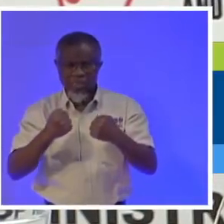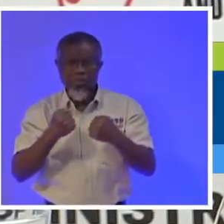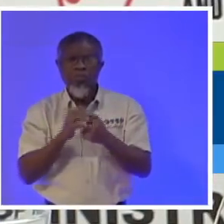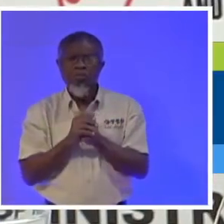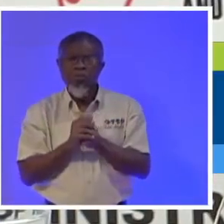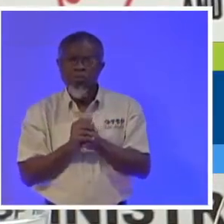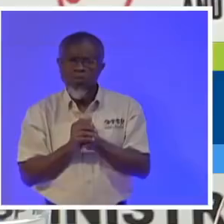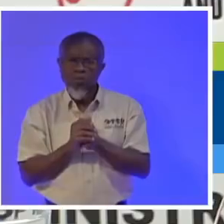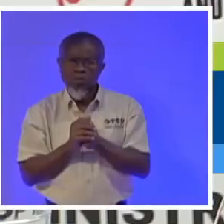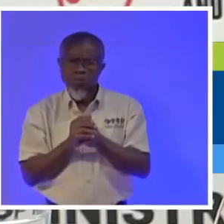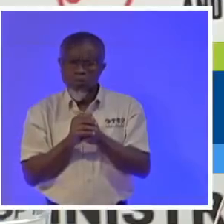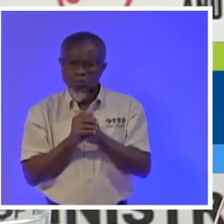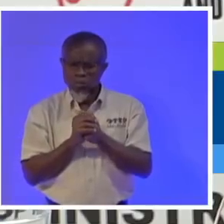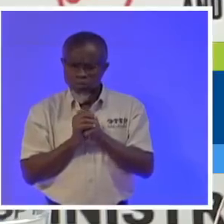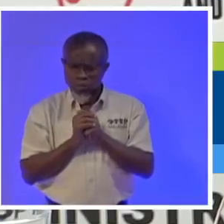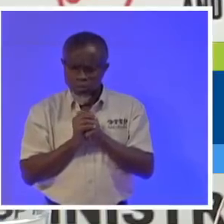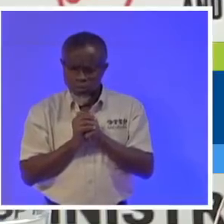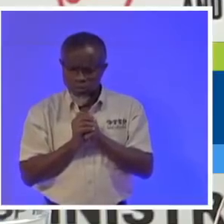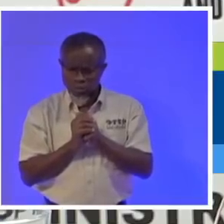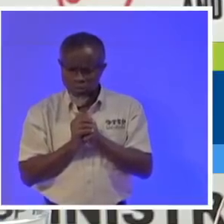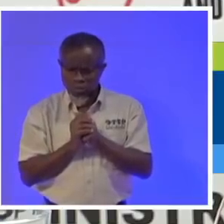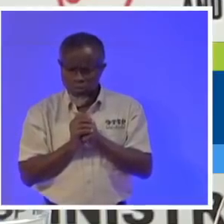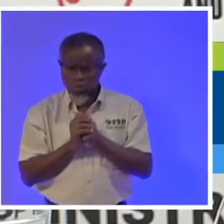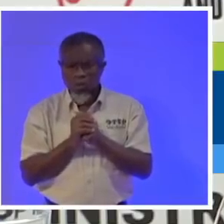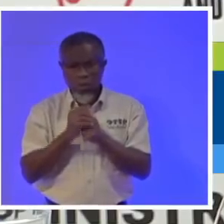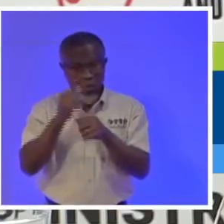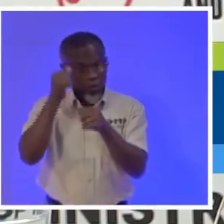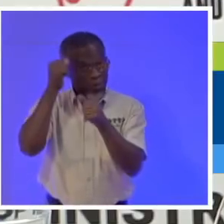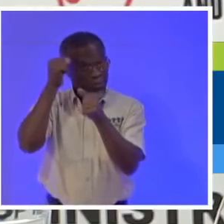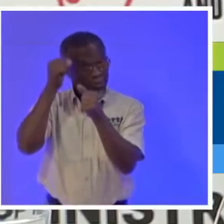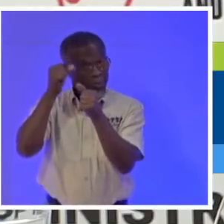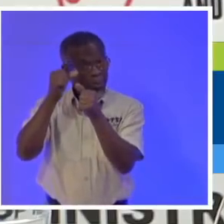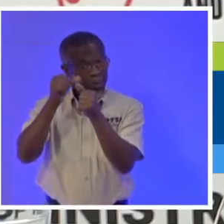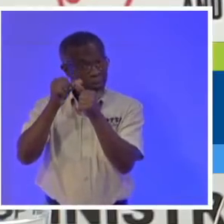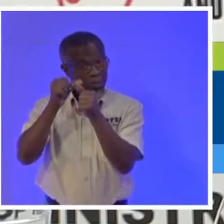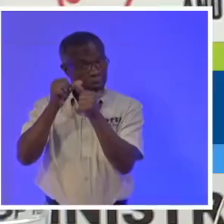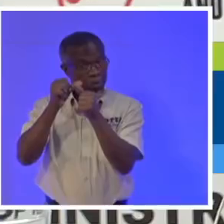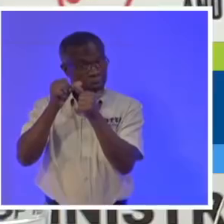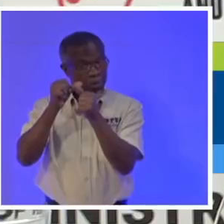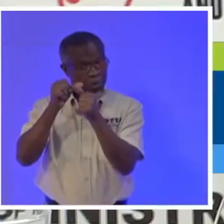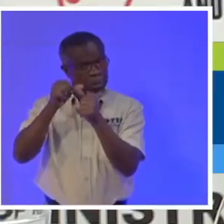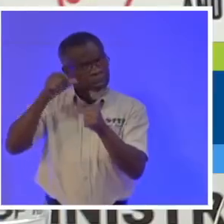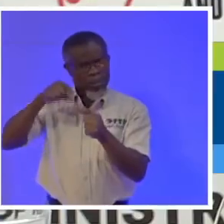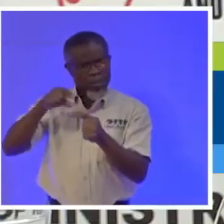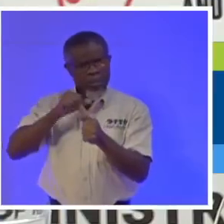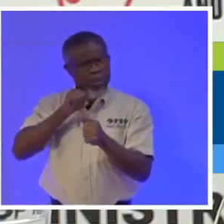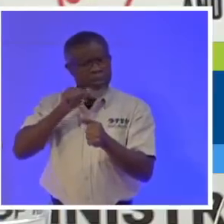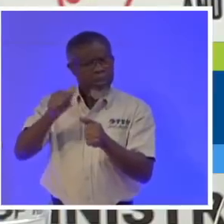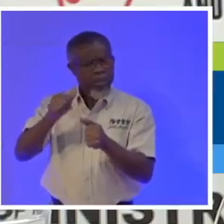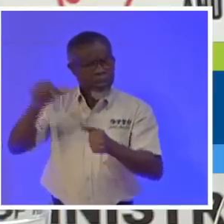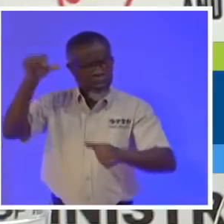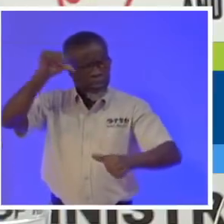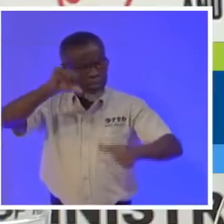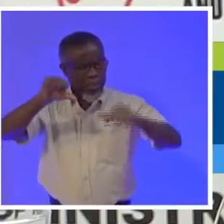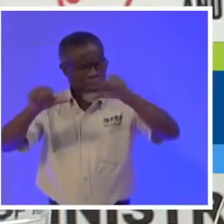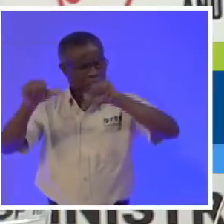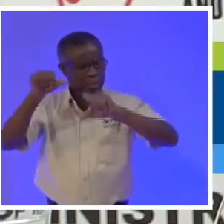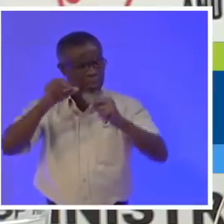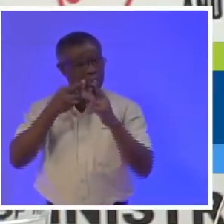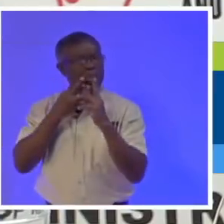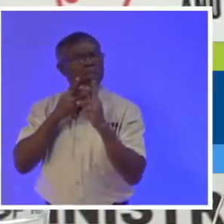responding to your question about the report. This is not a scientific report, and these are his